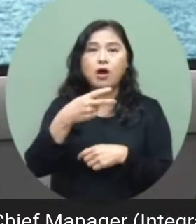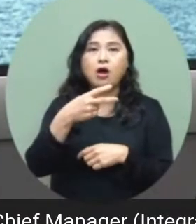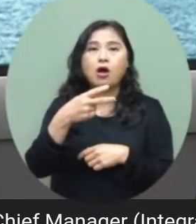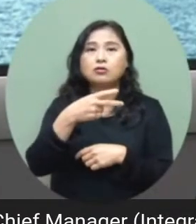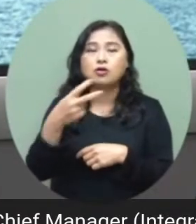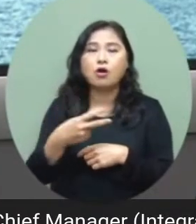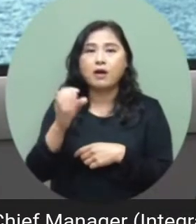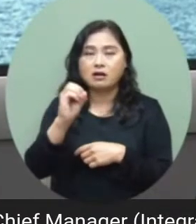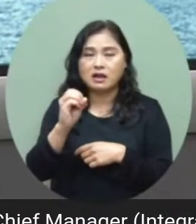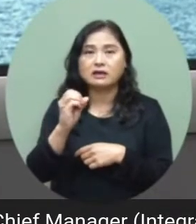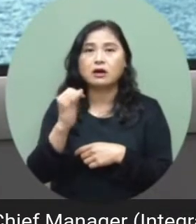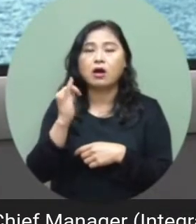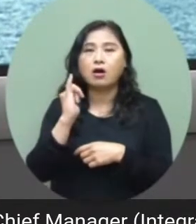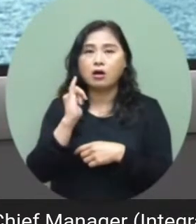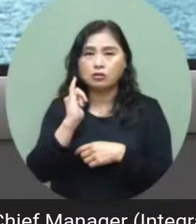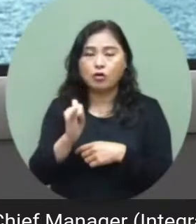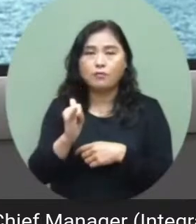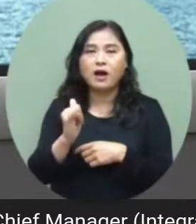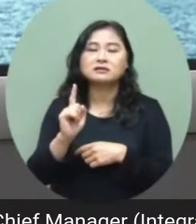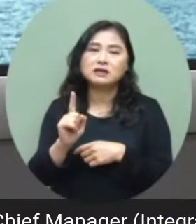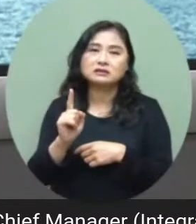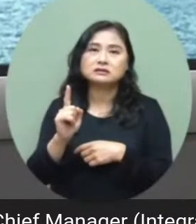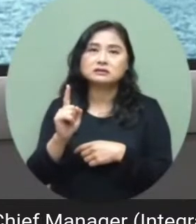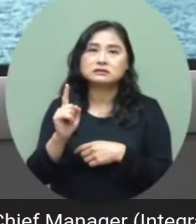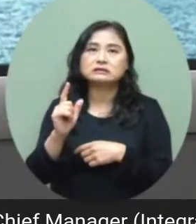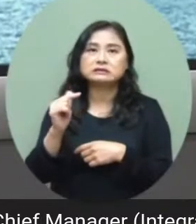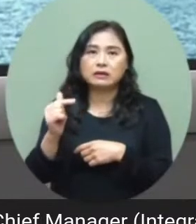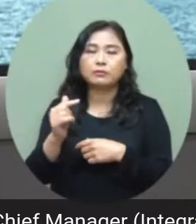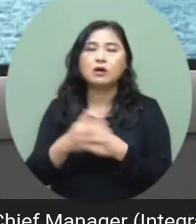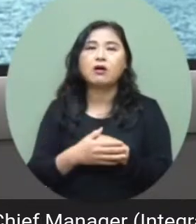21,738 staff members who were infected, and